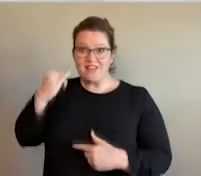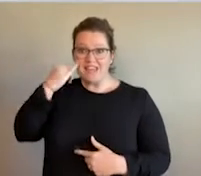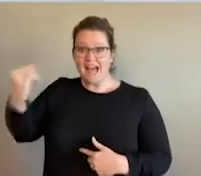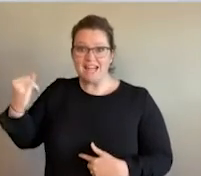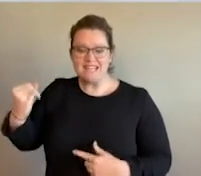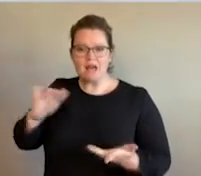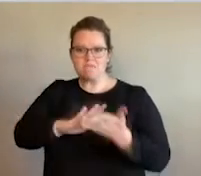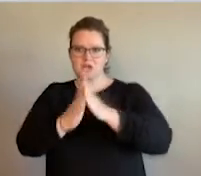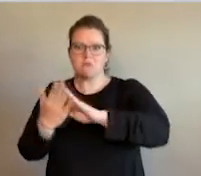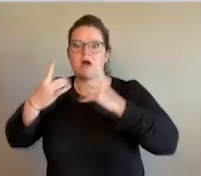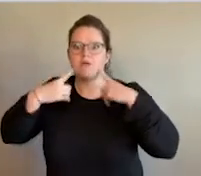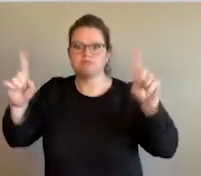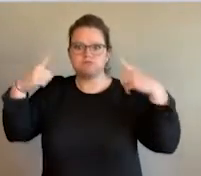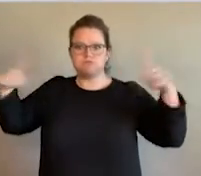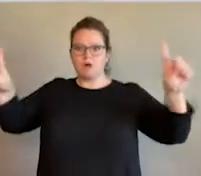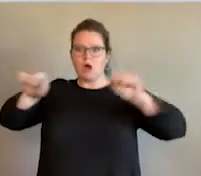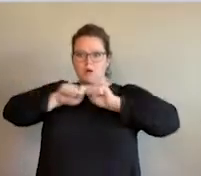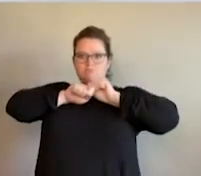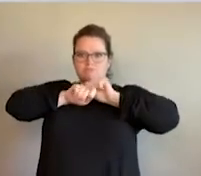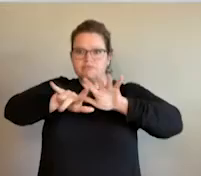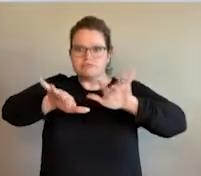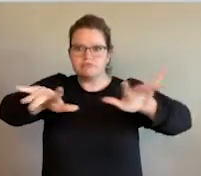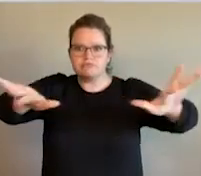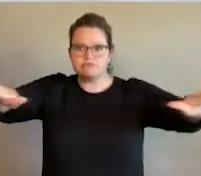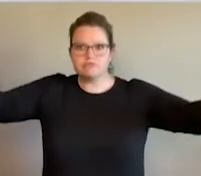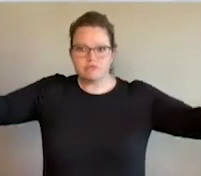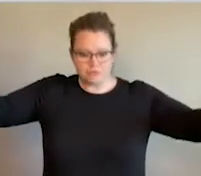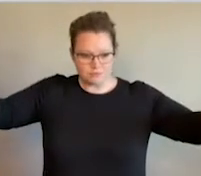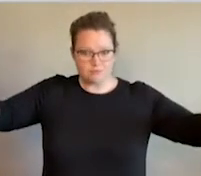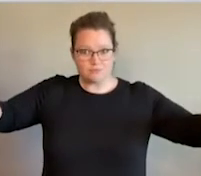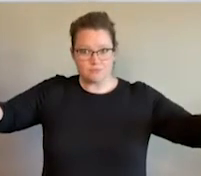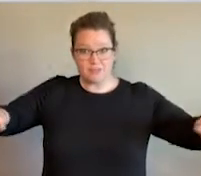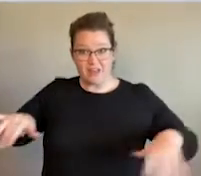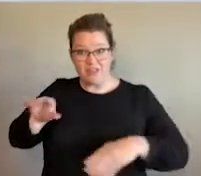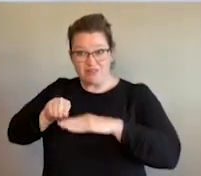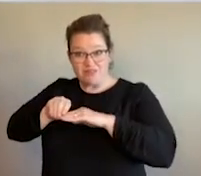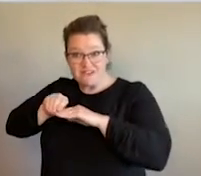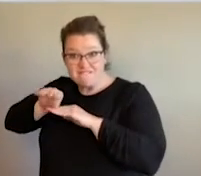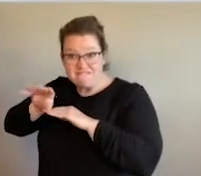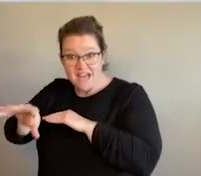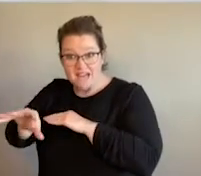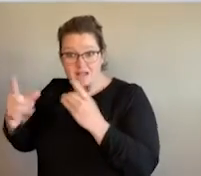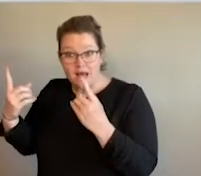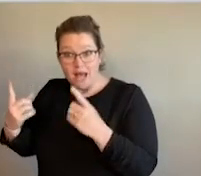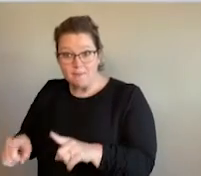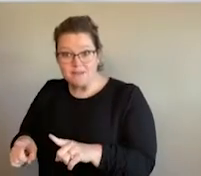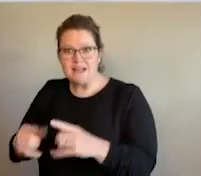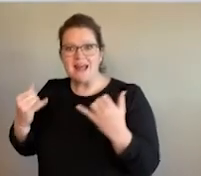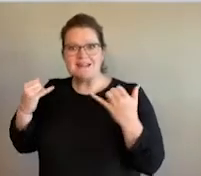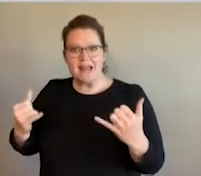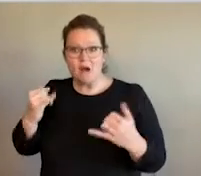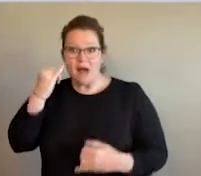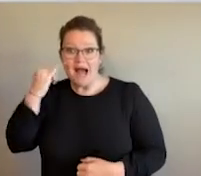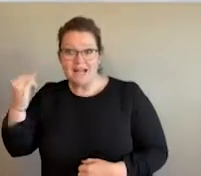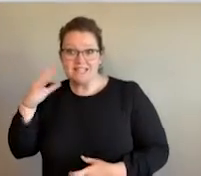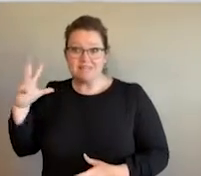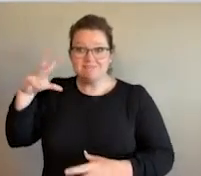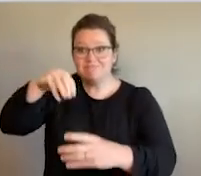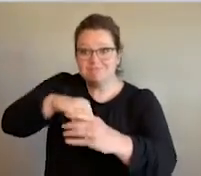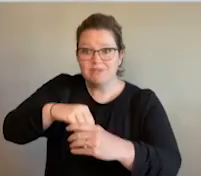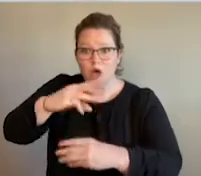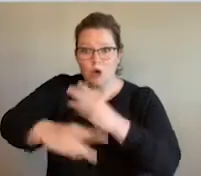it bursts into the sky. What's the effect when that happens? The idea is now part of the world. It's